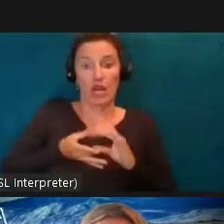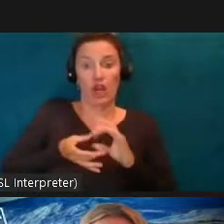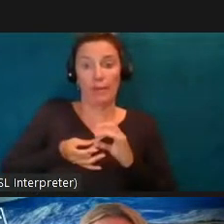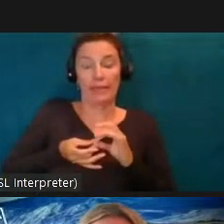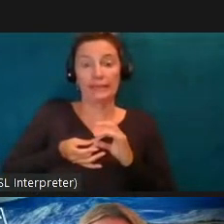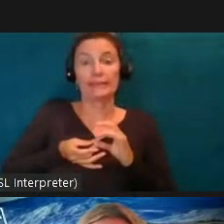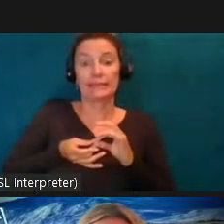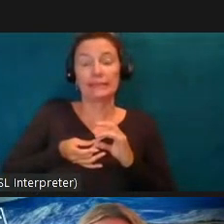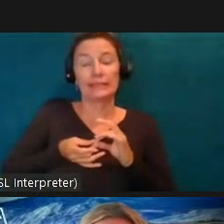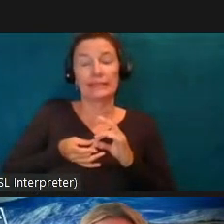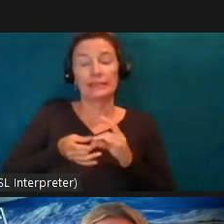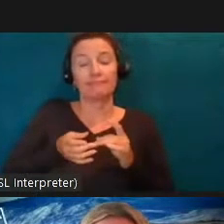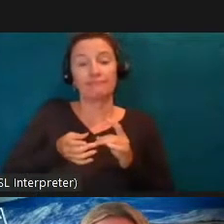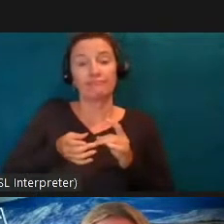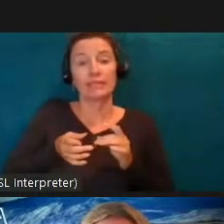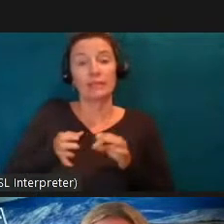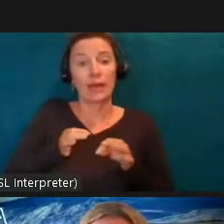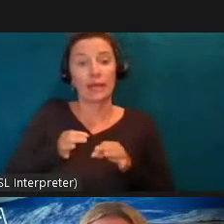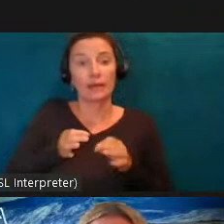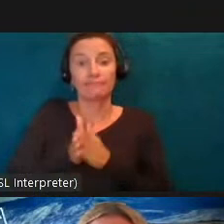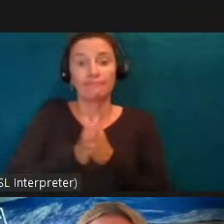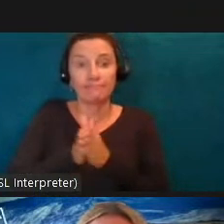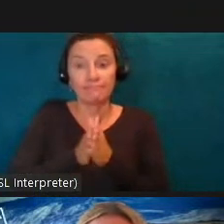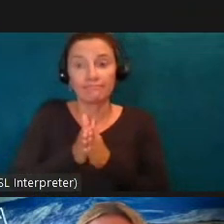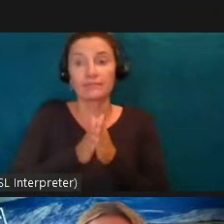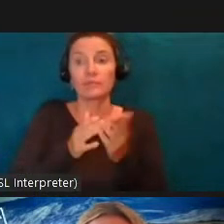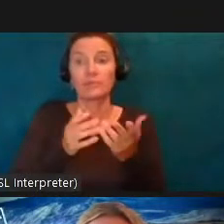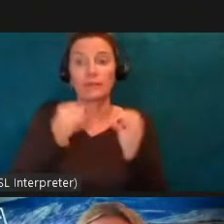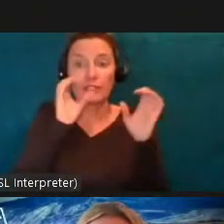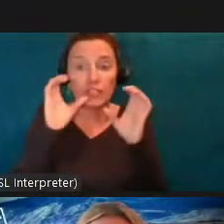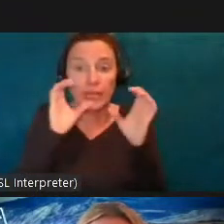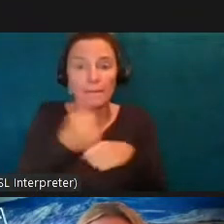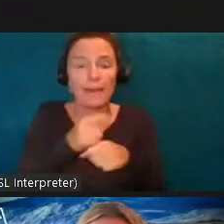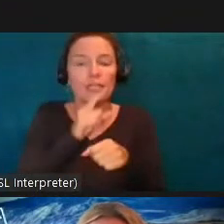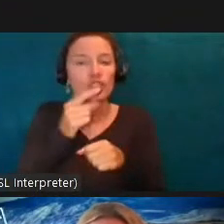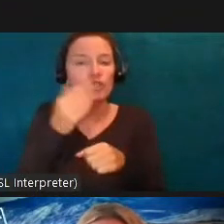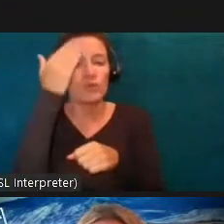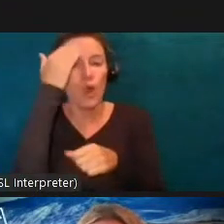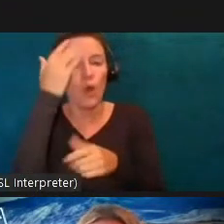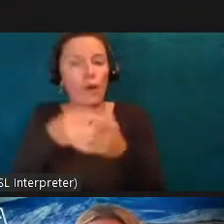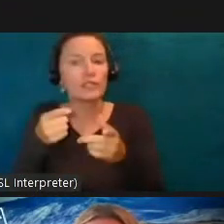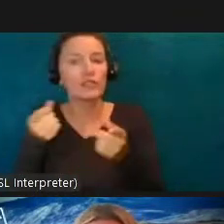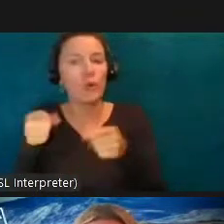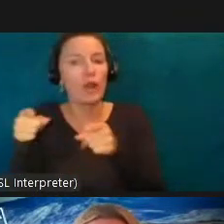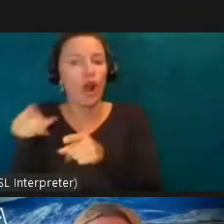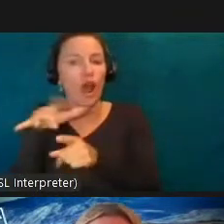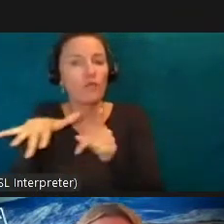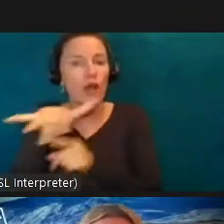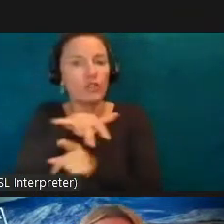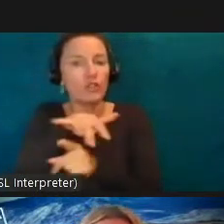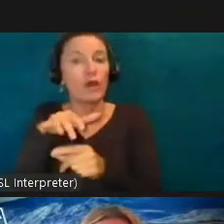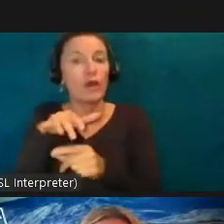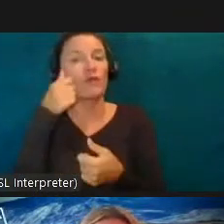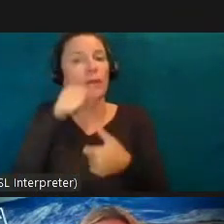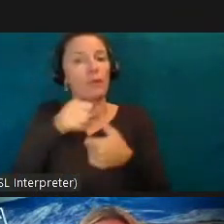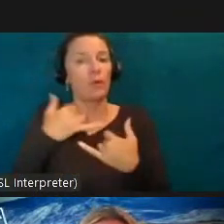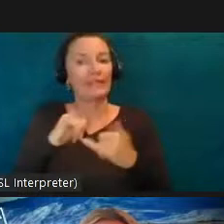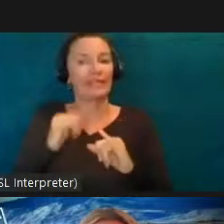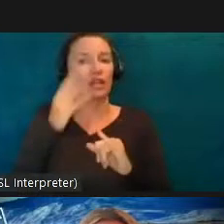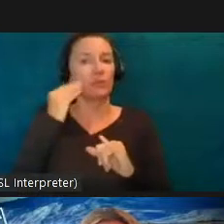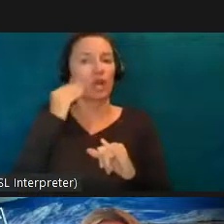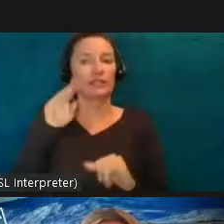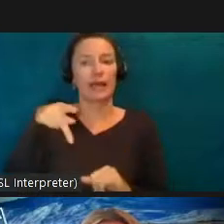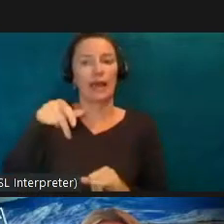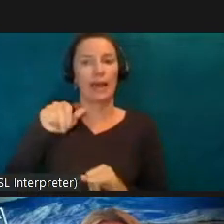vigilant, make sure you know what things are going on around you, and lastly, remember we're still in a pandemic. And remember the masks, the